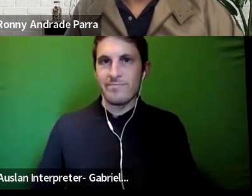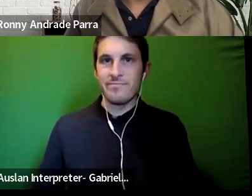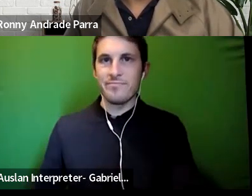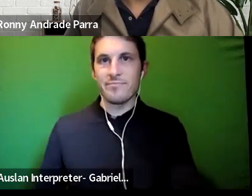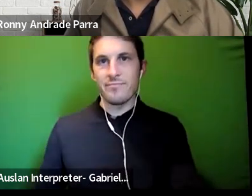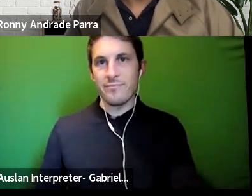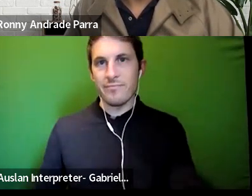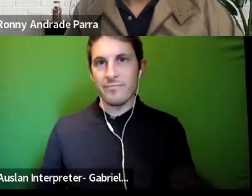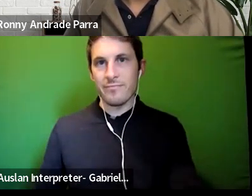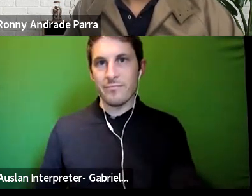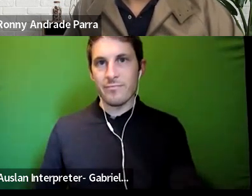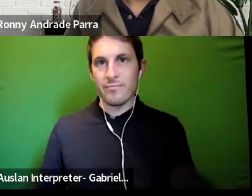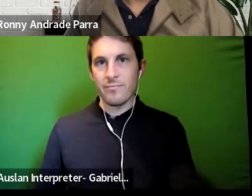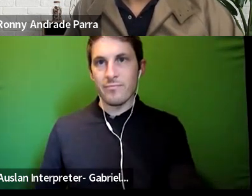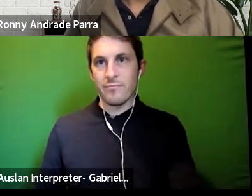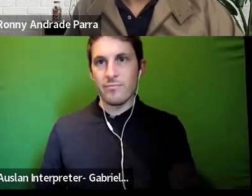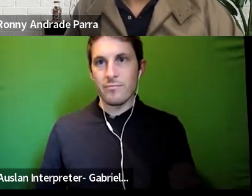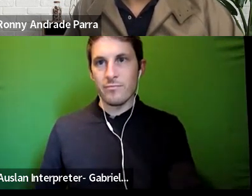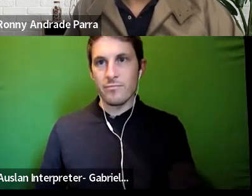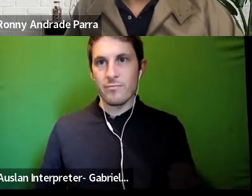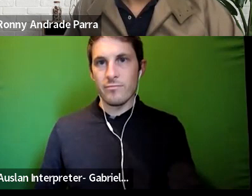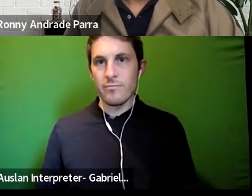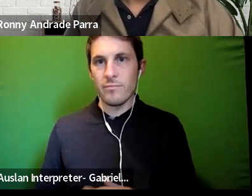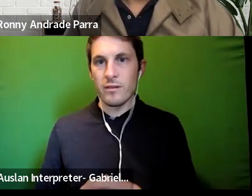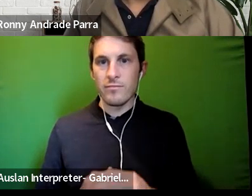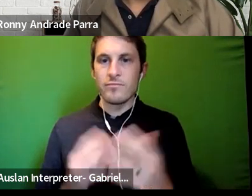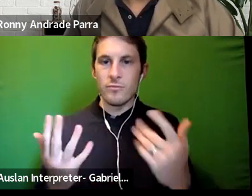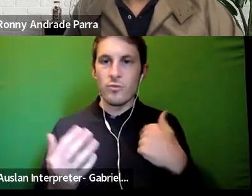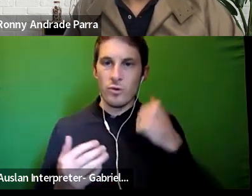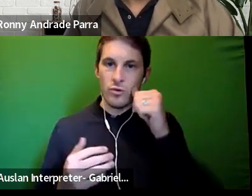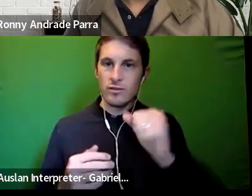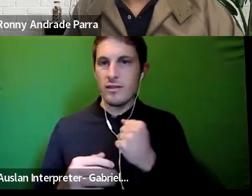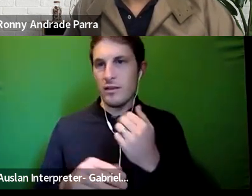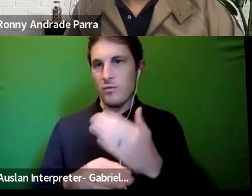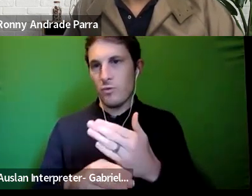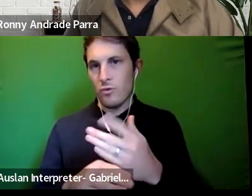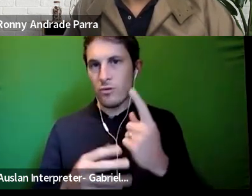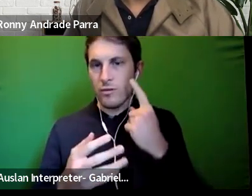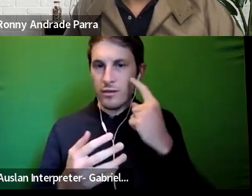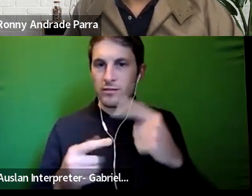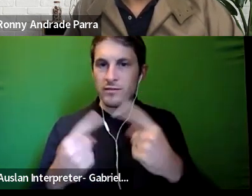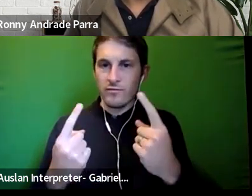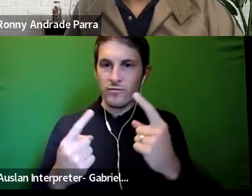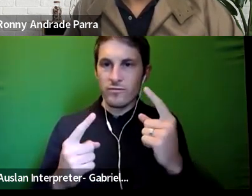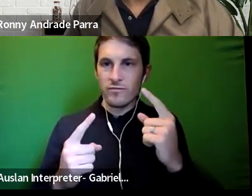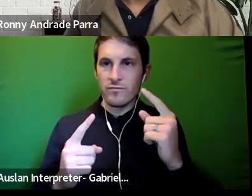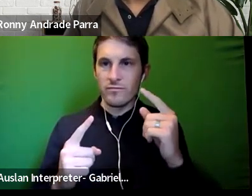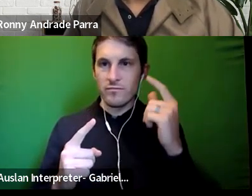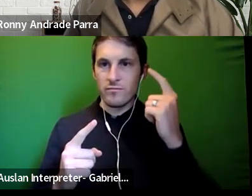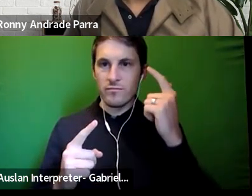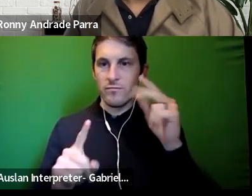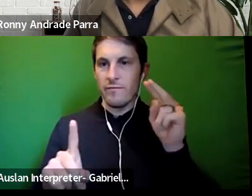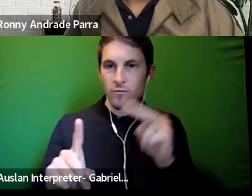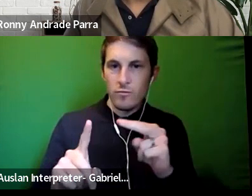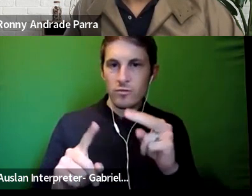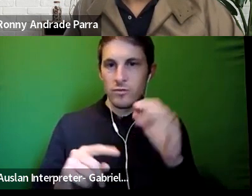our space, that's where we work. So do bring different points of view, different opinions together. That's the best way to learn